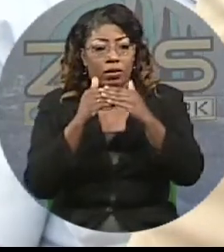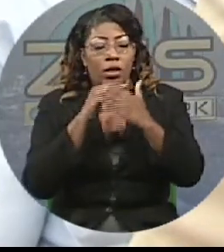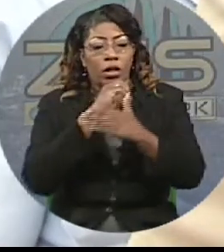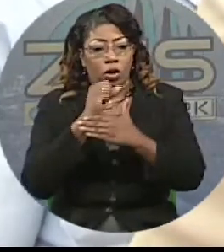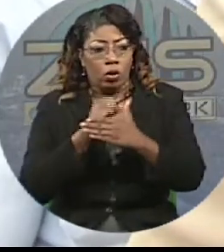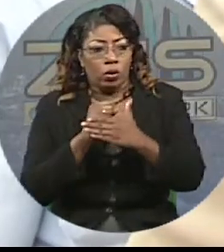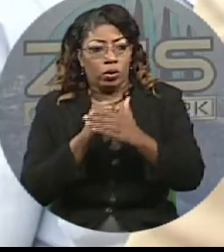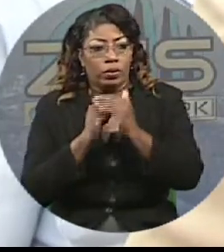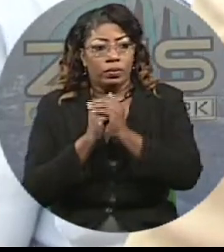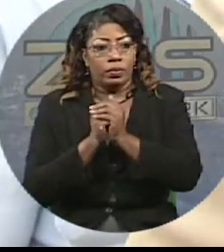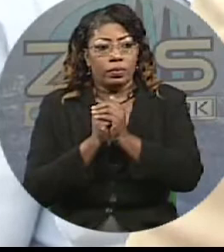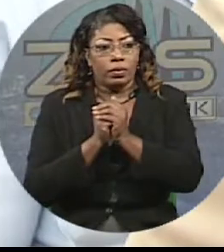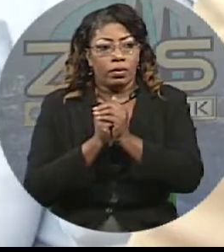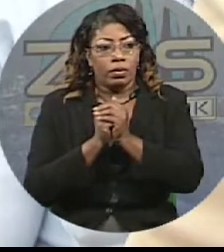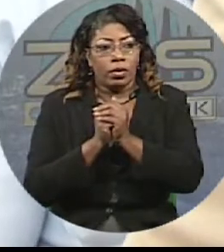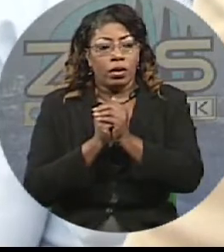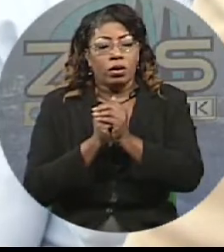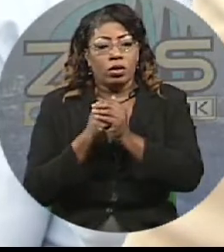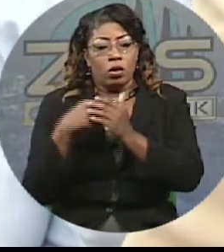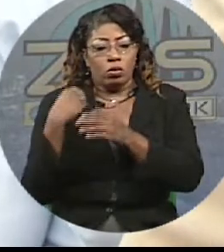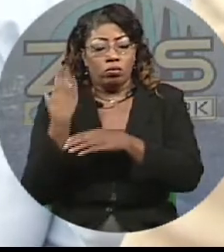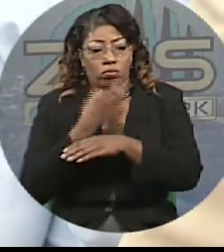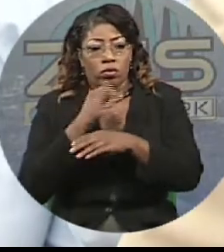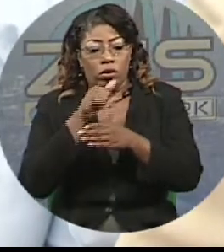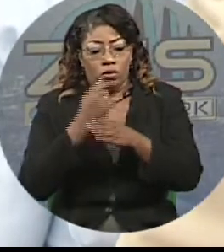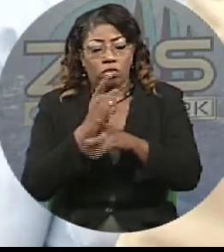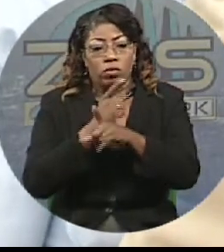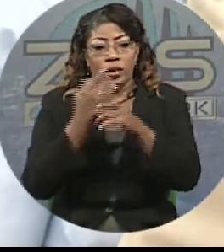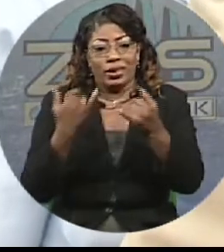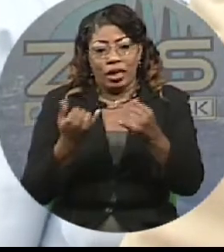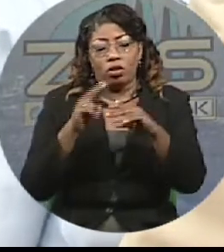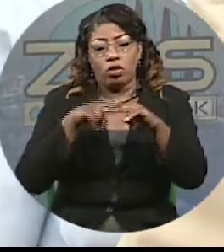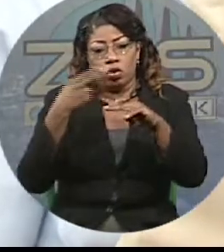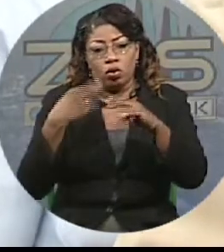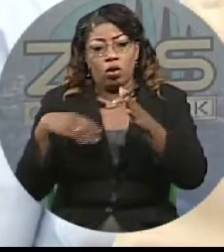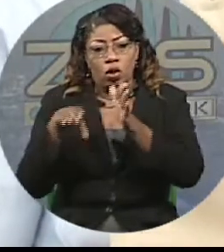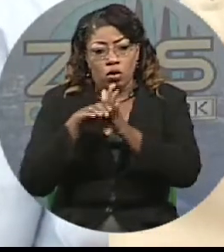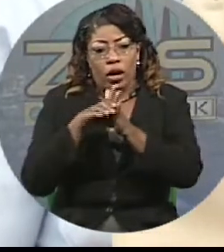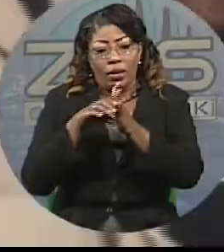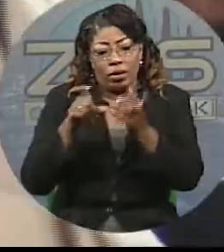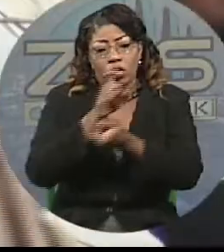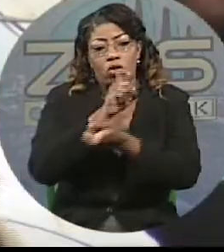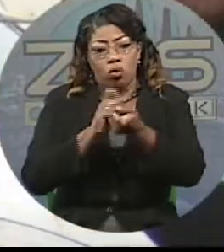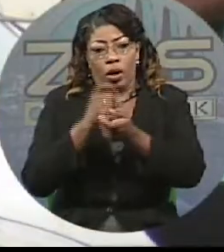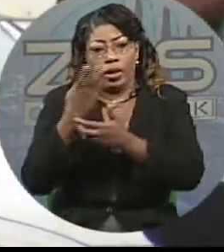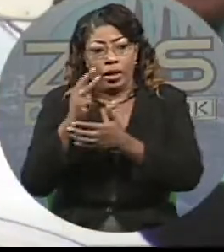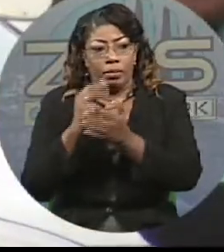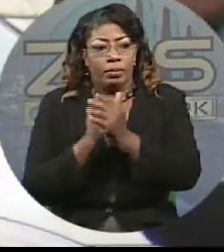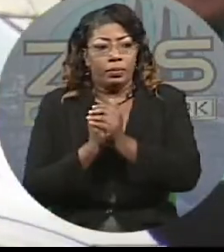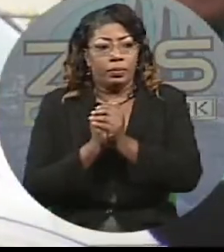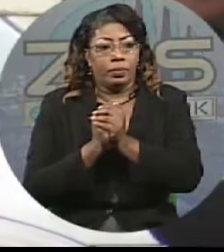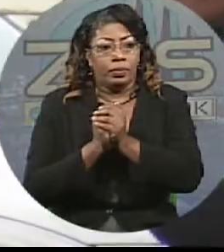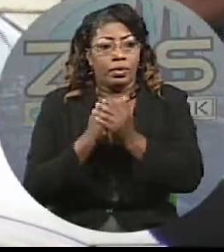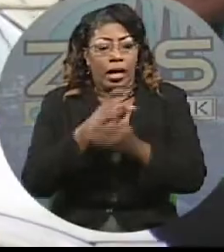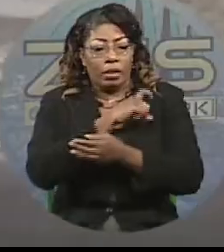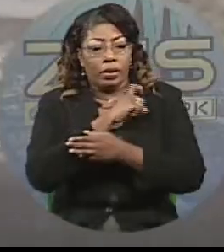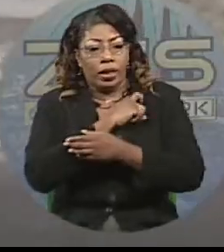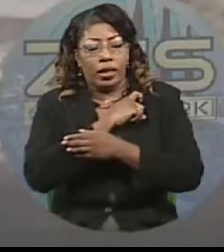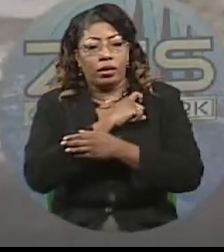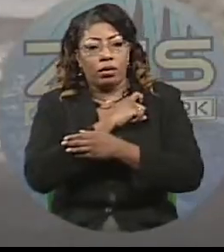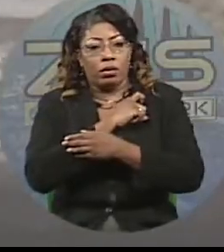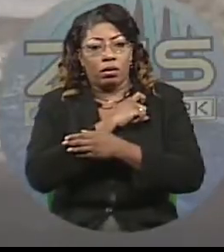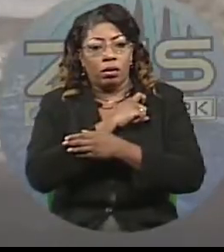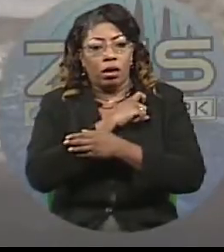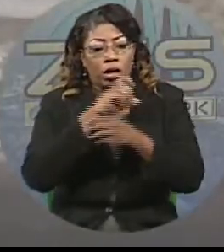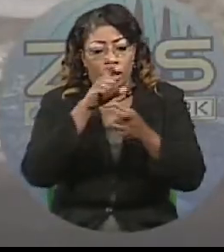an initiative to just demolish them so that we could reduce the fear of crime within these communities. While the police could legally have the buildings